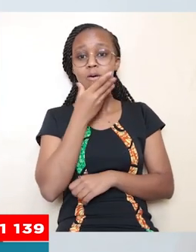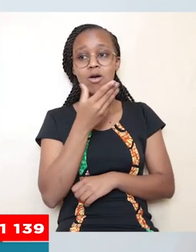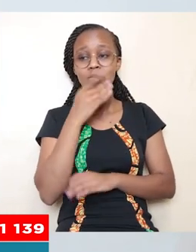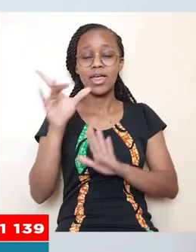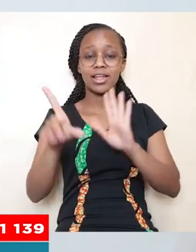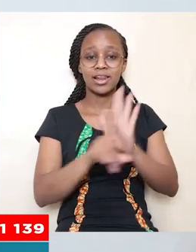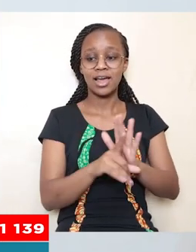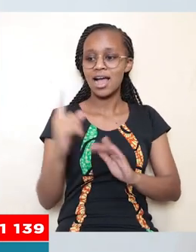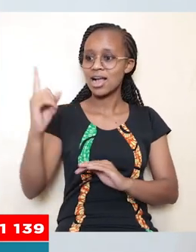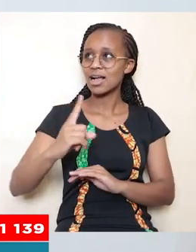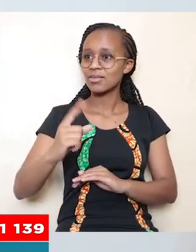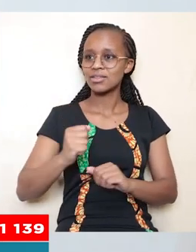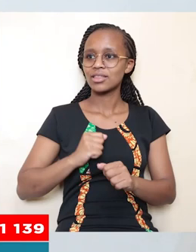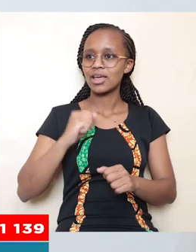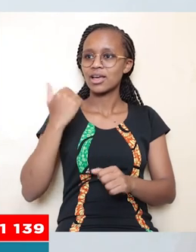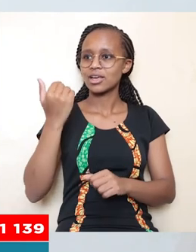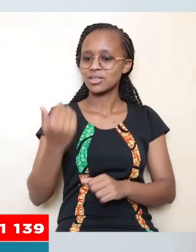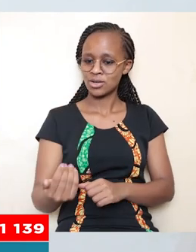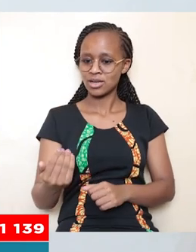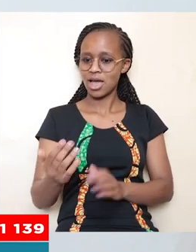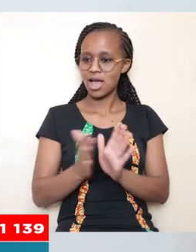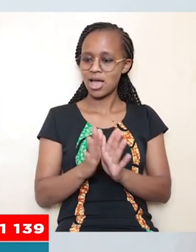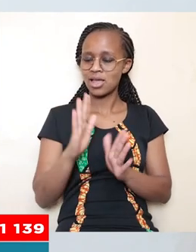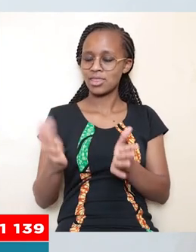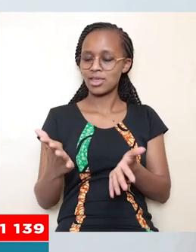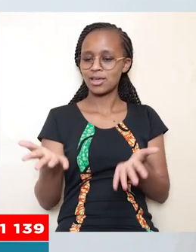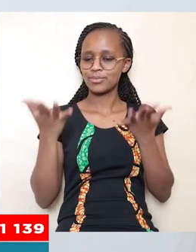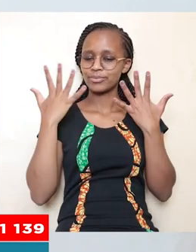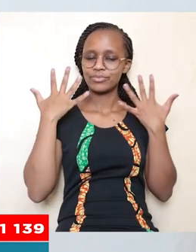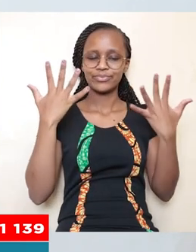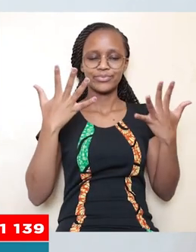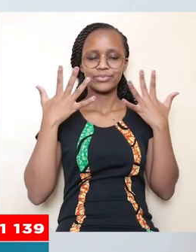father-in-law comes for his daughter? Na uko tu, na unapumua.